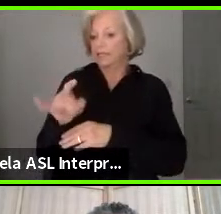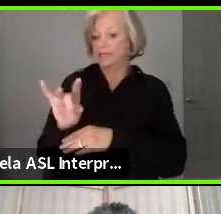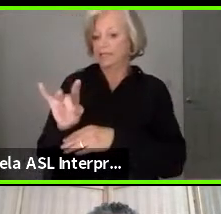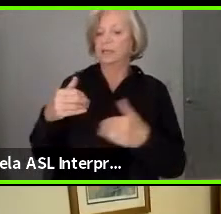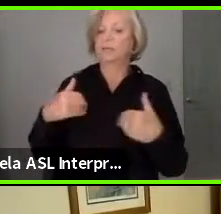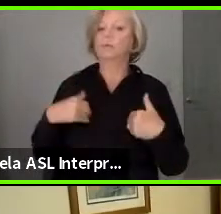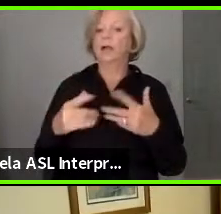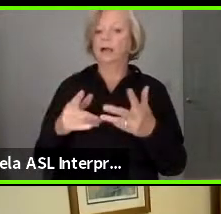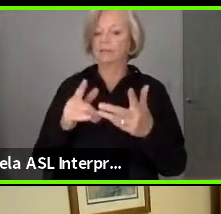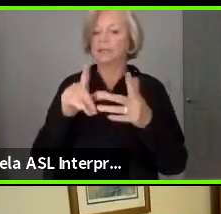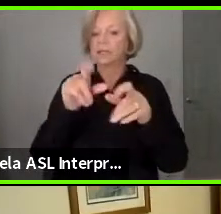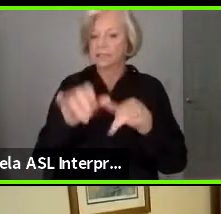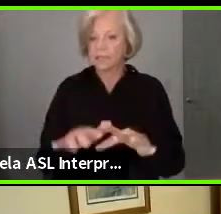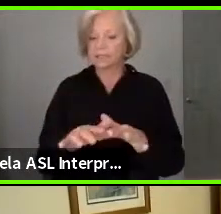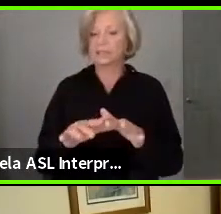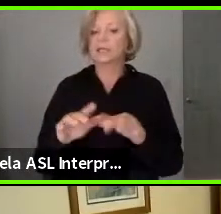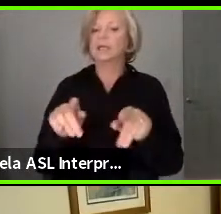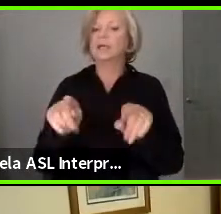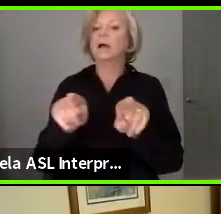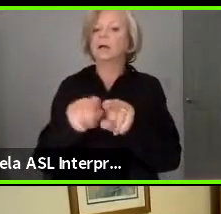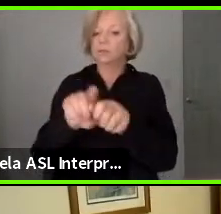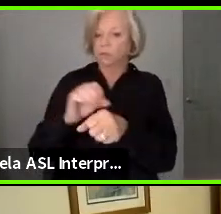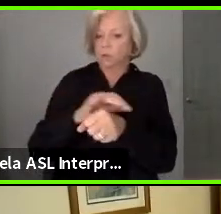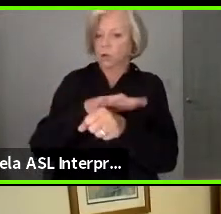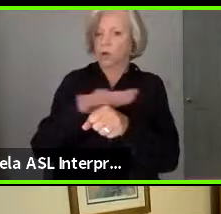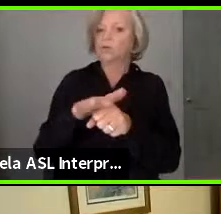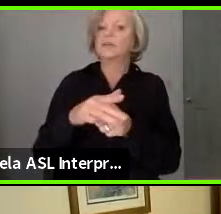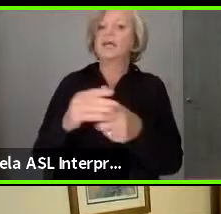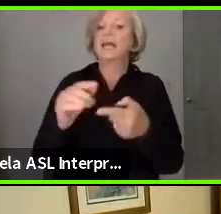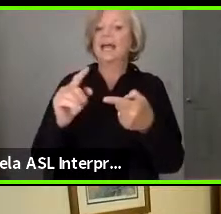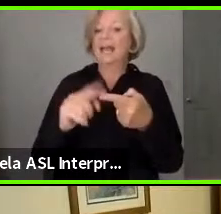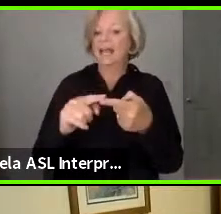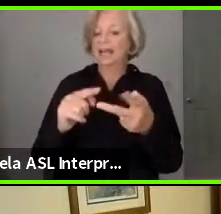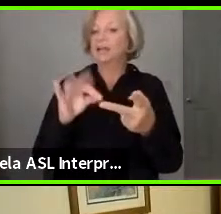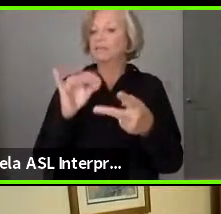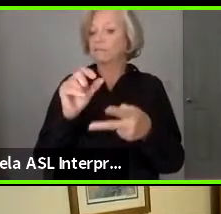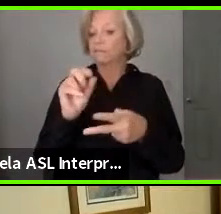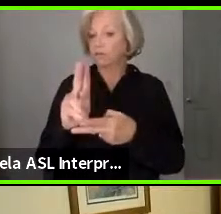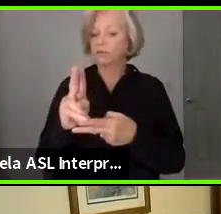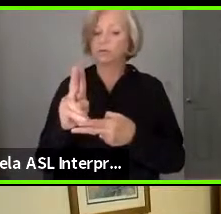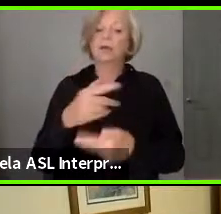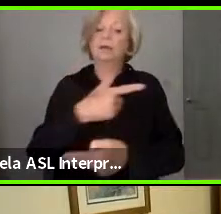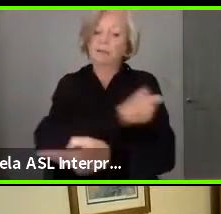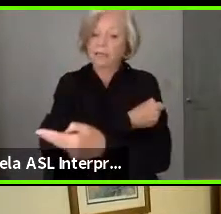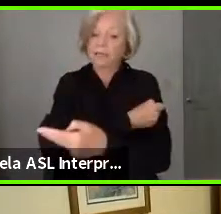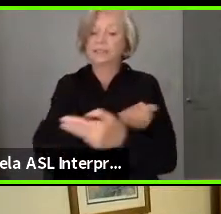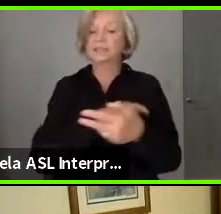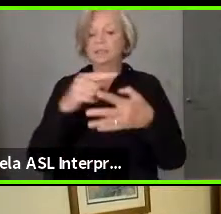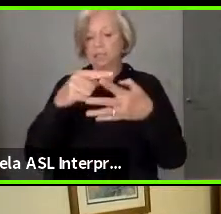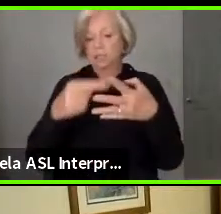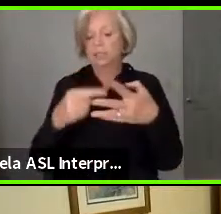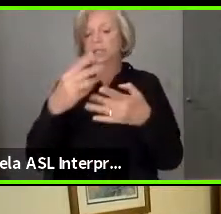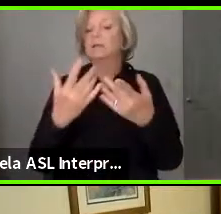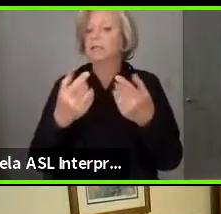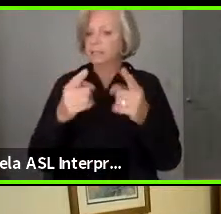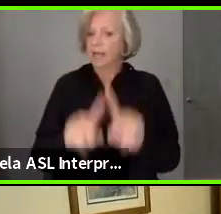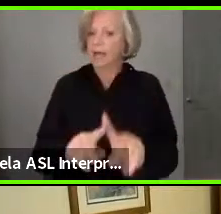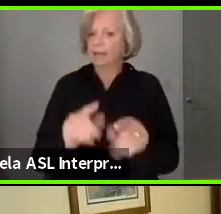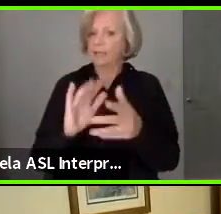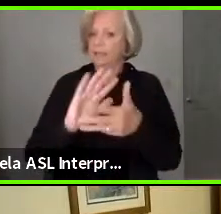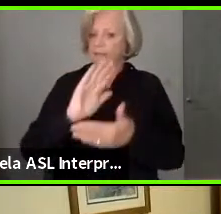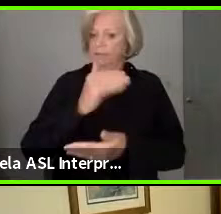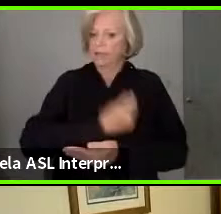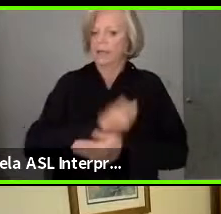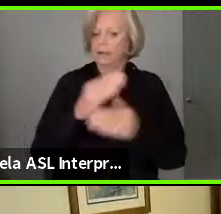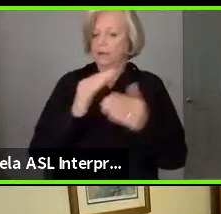testing, as well as COVID and the flu vaccine. So just some things that are happening with World. And then for more information, we would